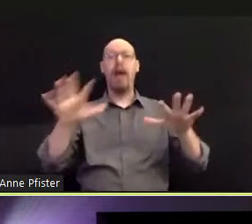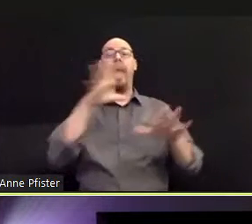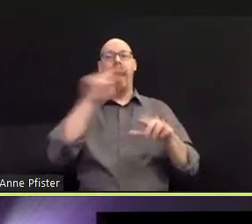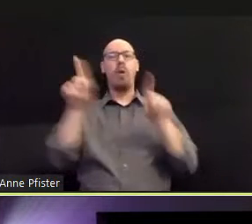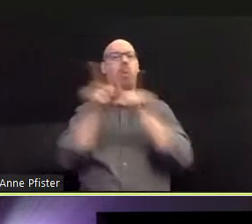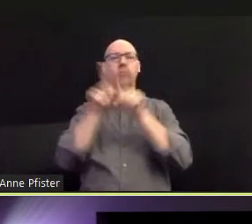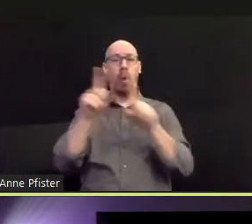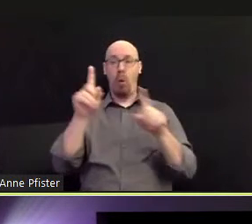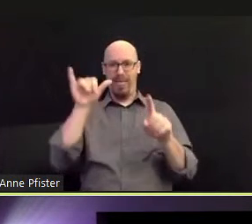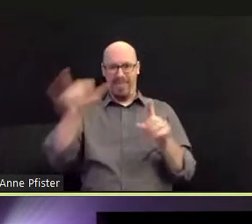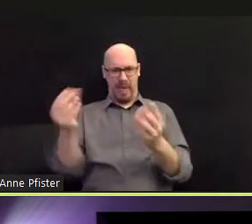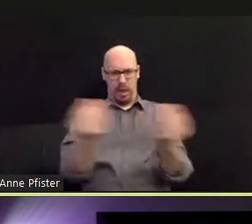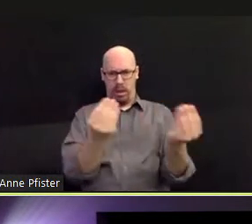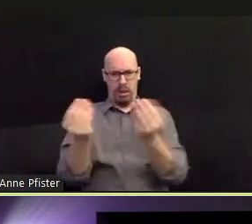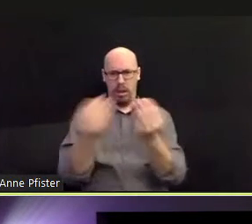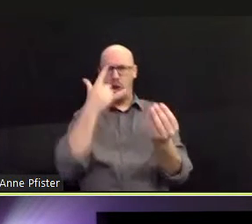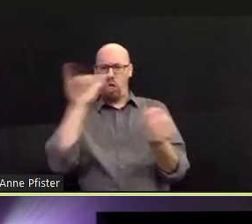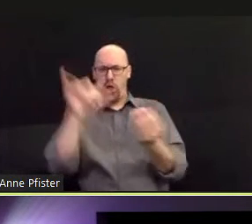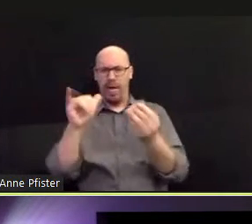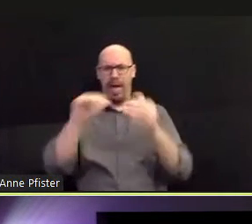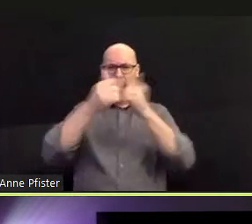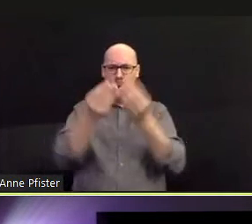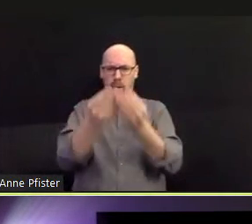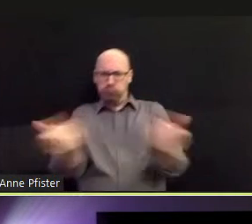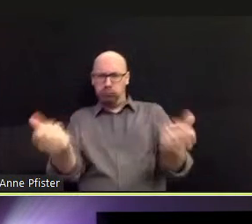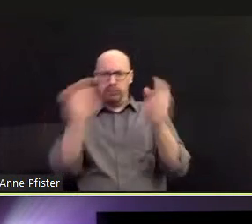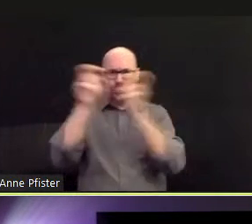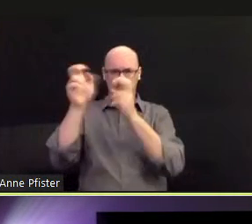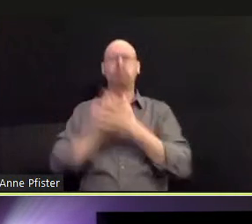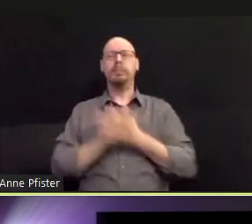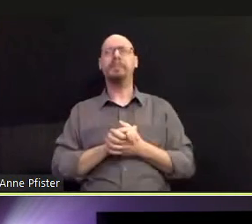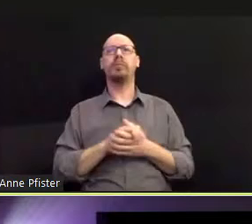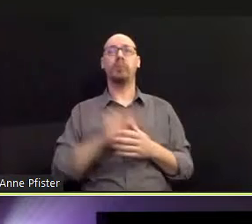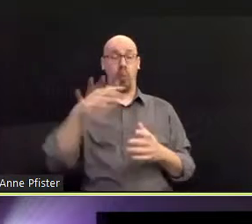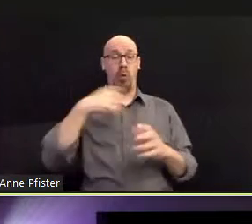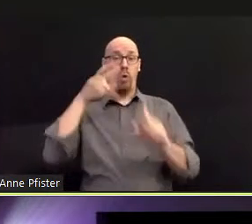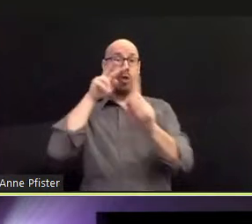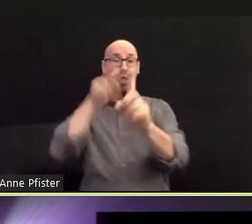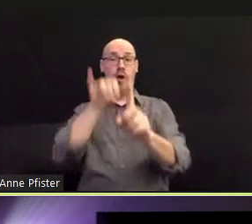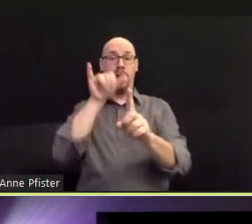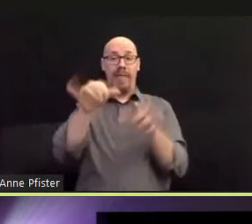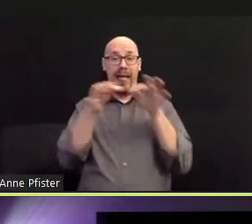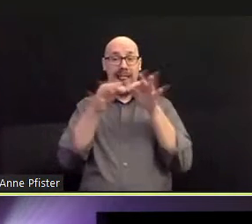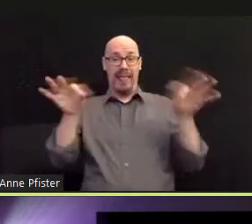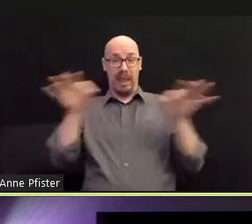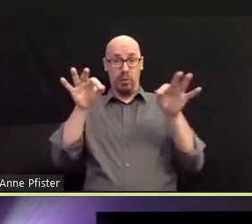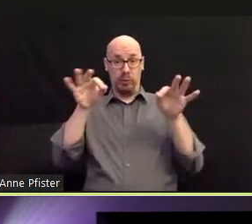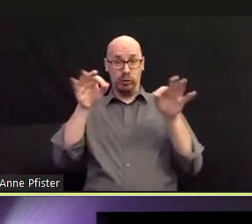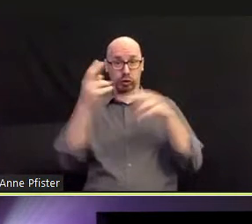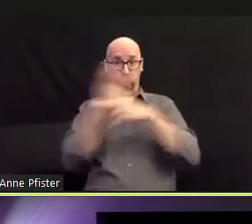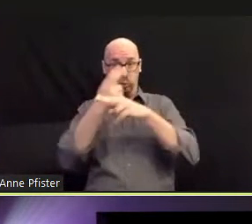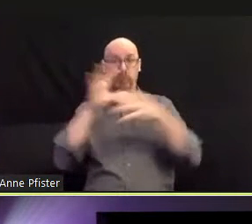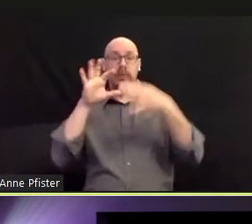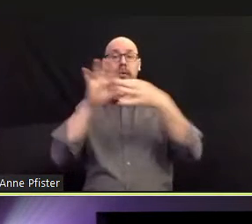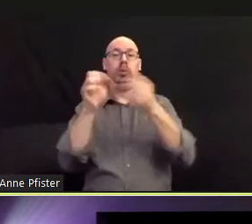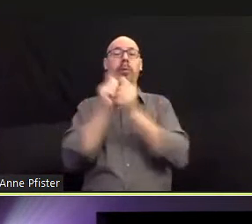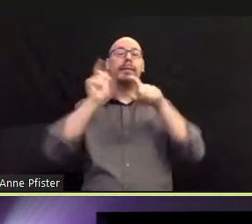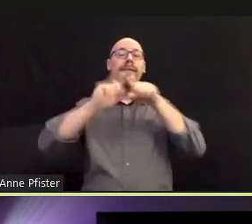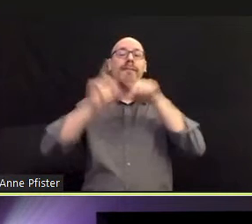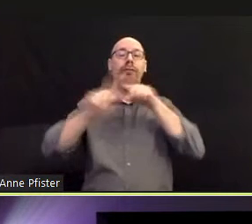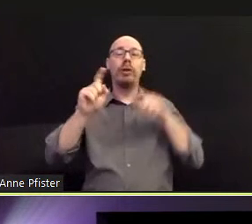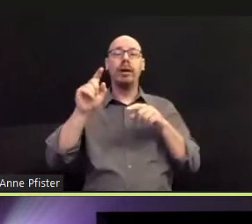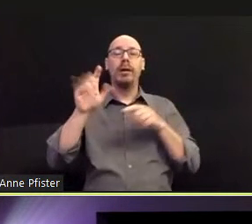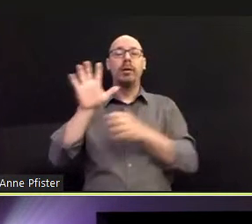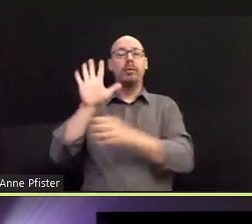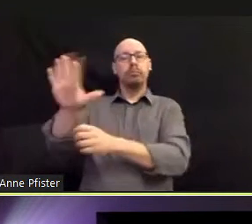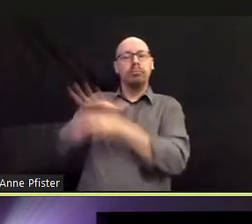mediation. So today I'll look at particular language use in the form of colloquial Mexican Sign Language expressions, many of